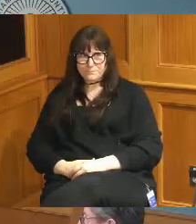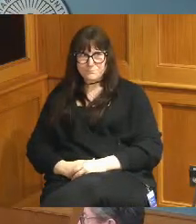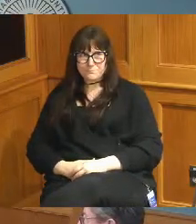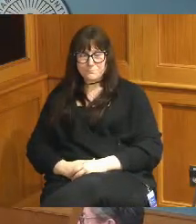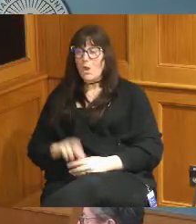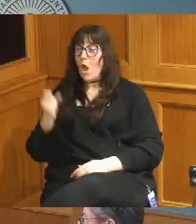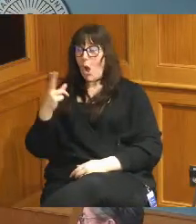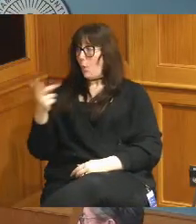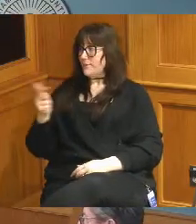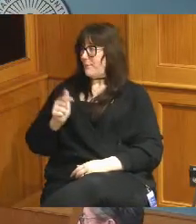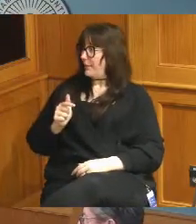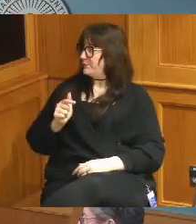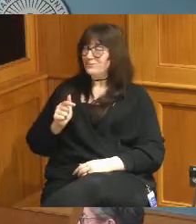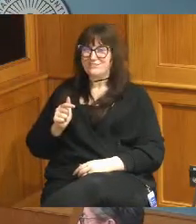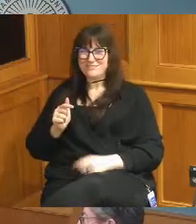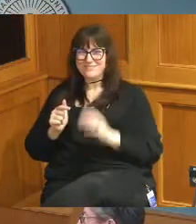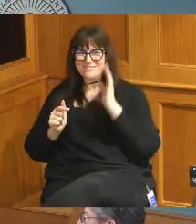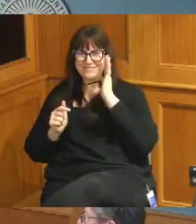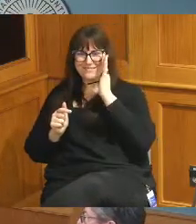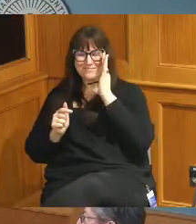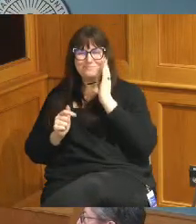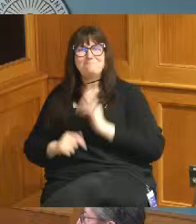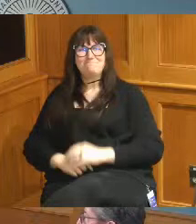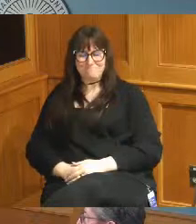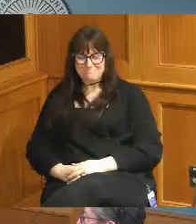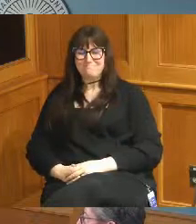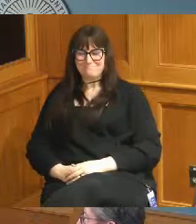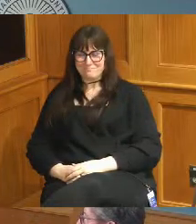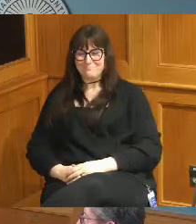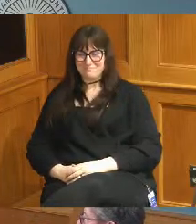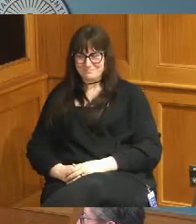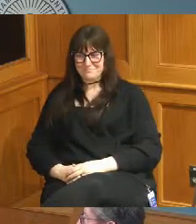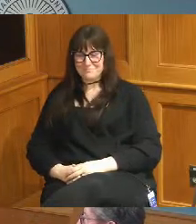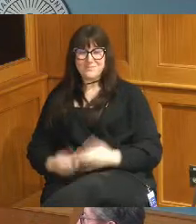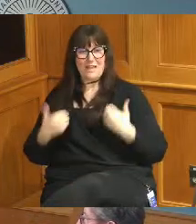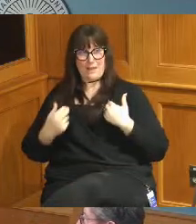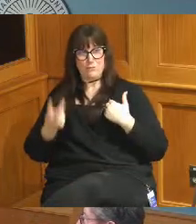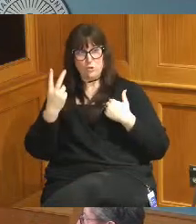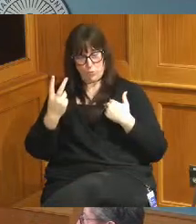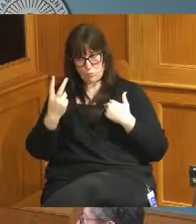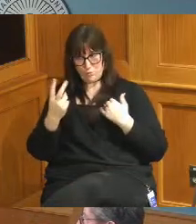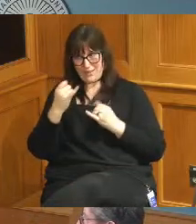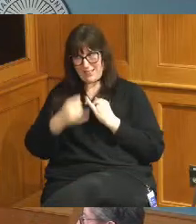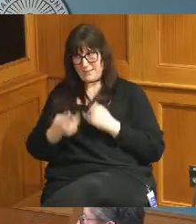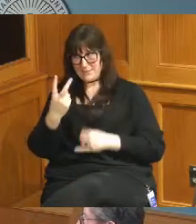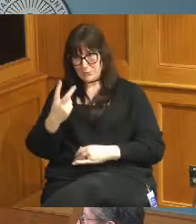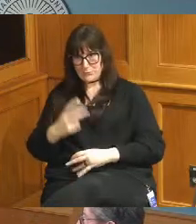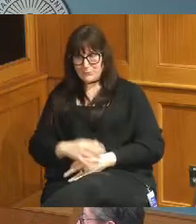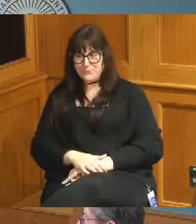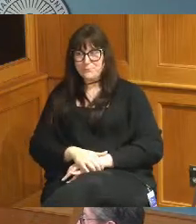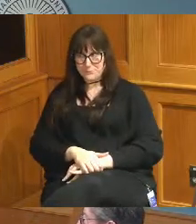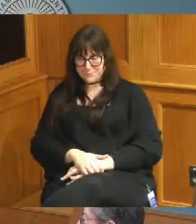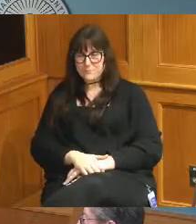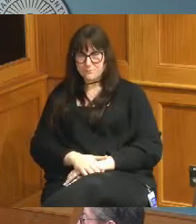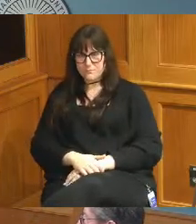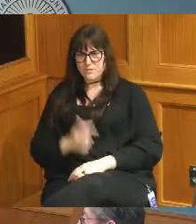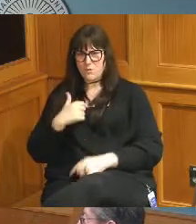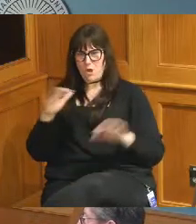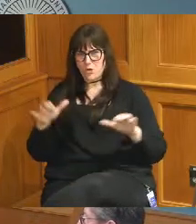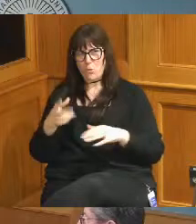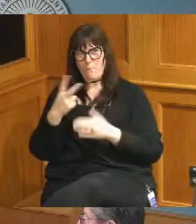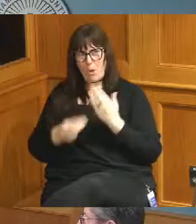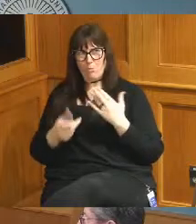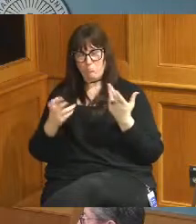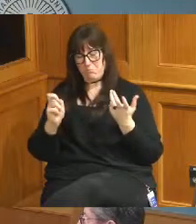Oh, it's my turn. It's your turn. I'm sorry. Okay, so these are I got last two. So I'll just do both of them so